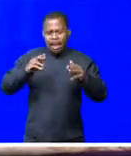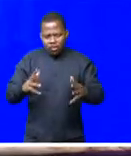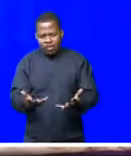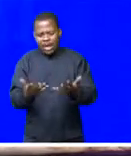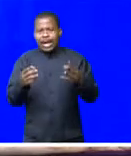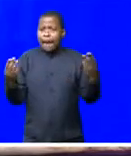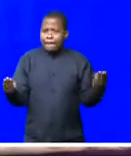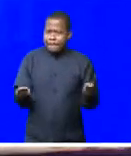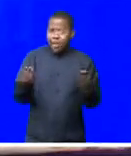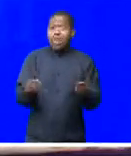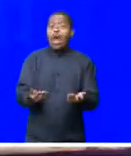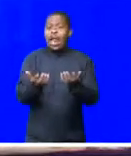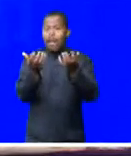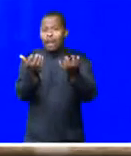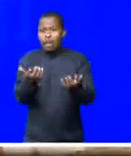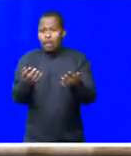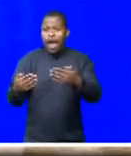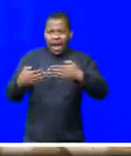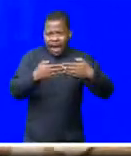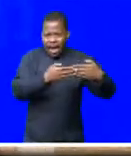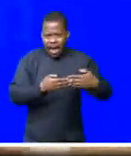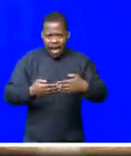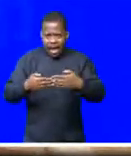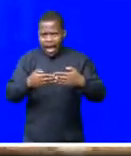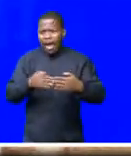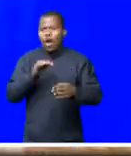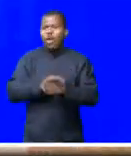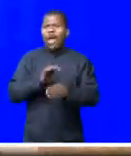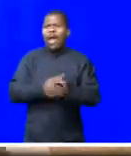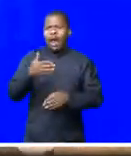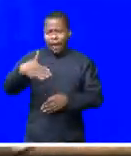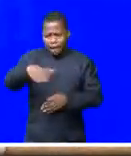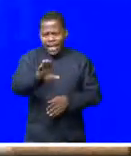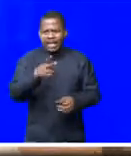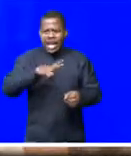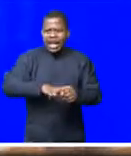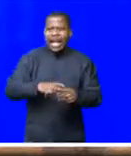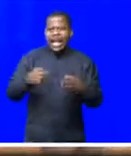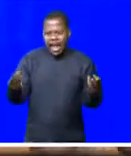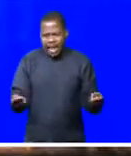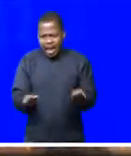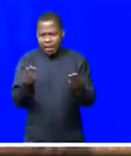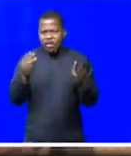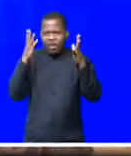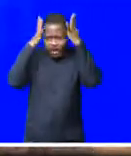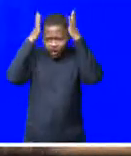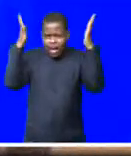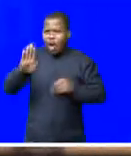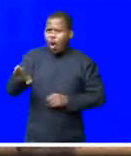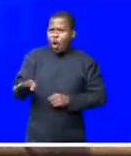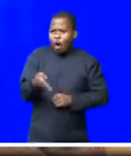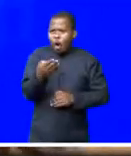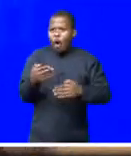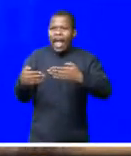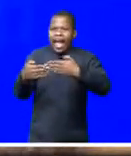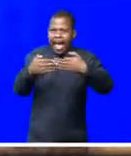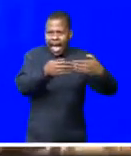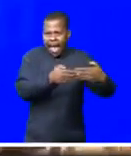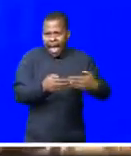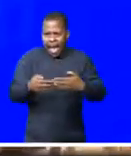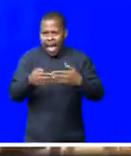labo labeswele banakekele. Loku ngingo kanye lokufaka igqozi konke emaSwati ukuthi anakekelane lapha